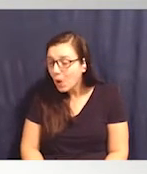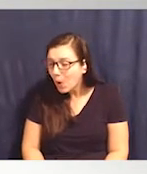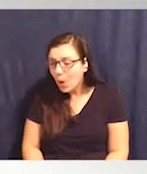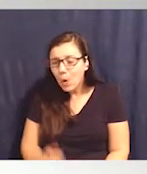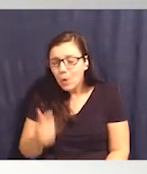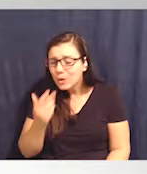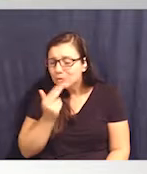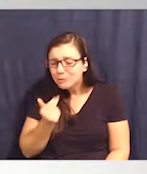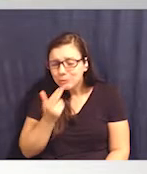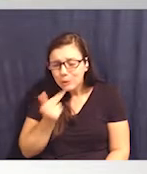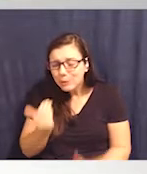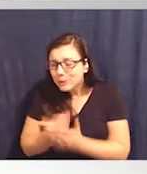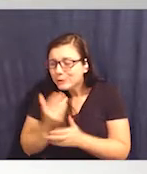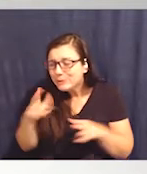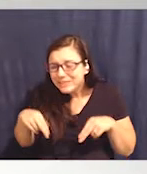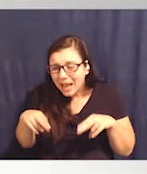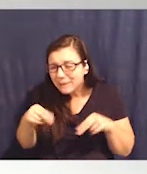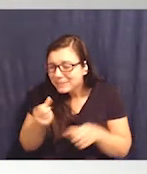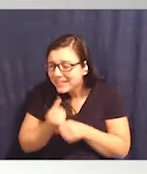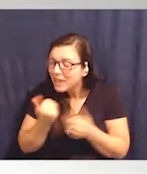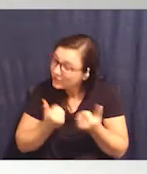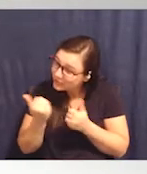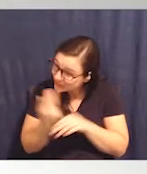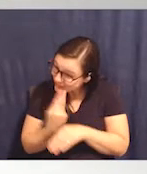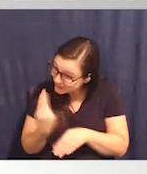got. Which one should we use?